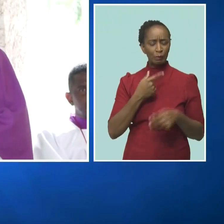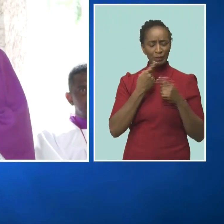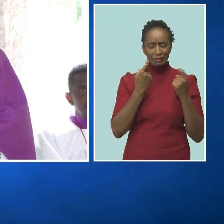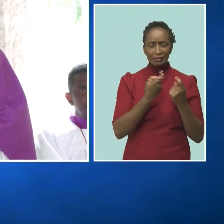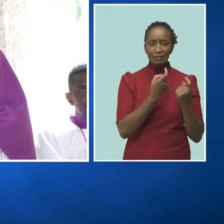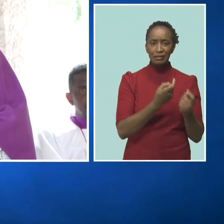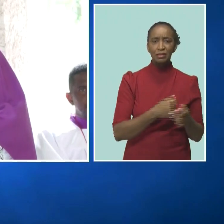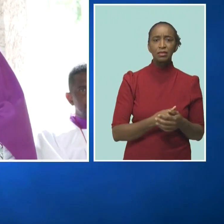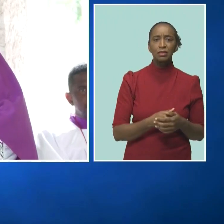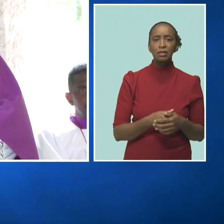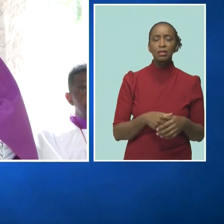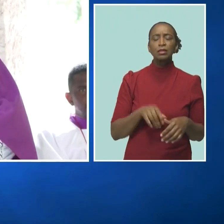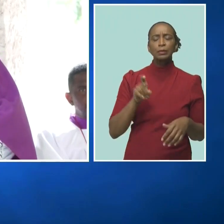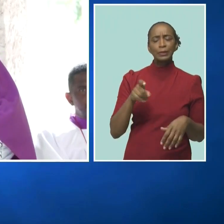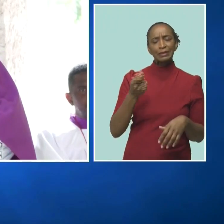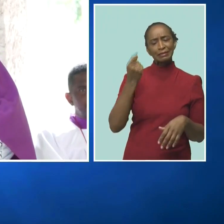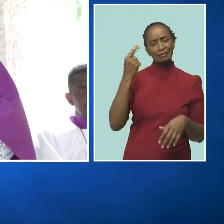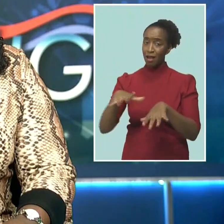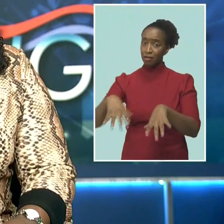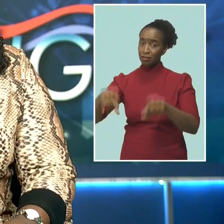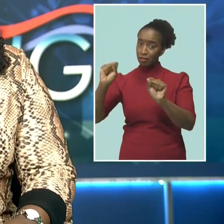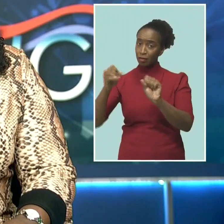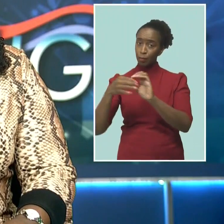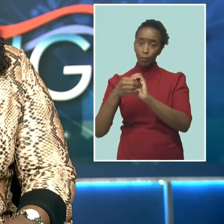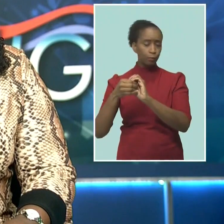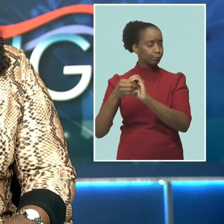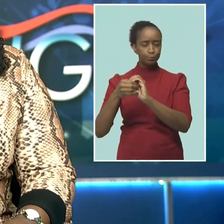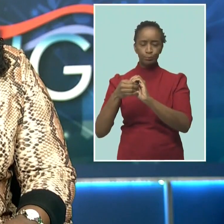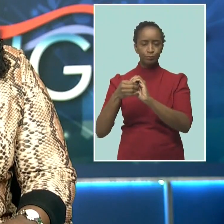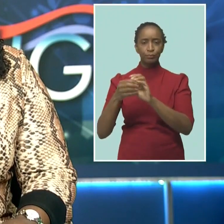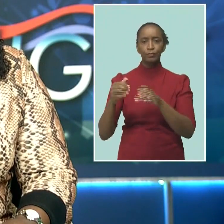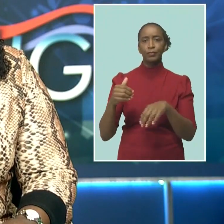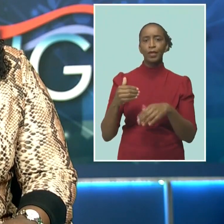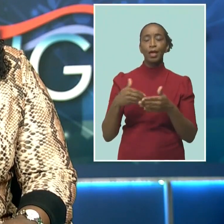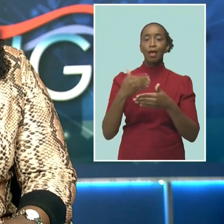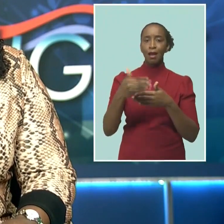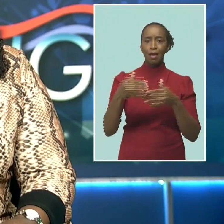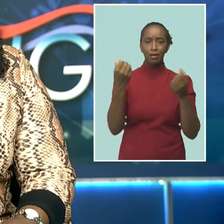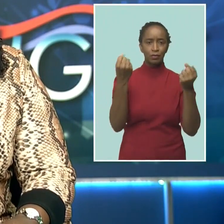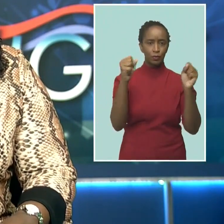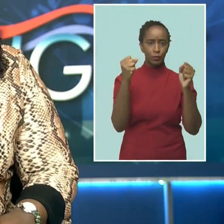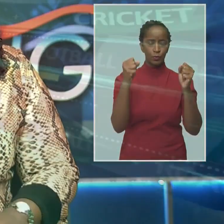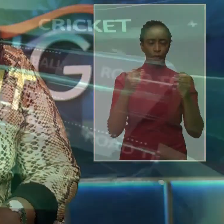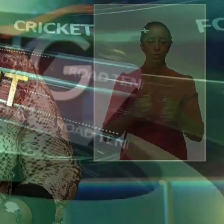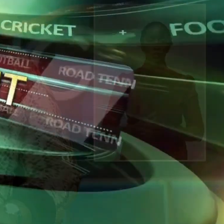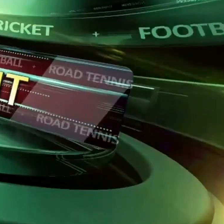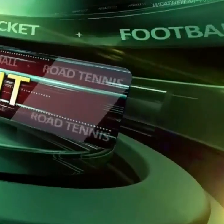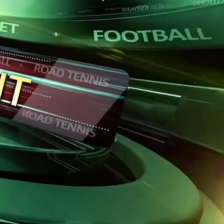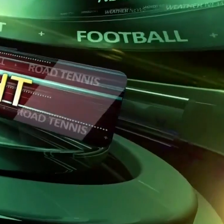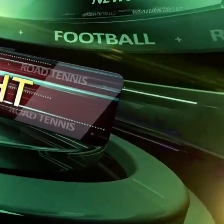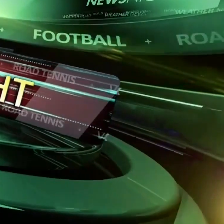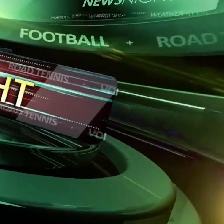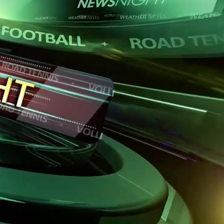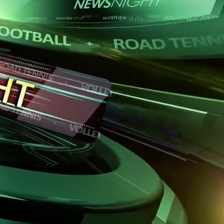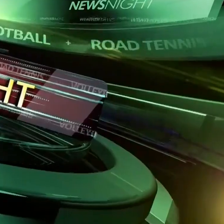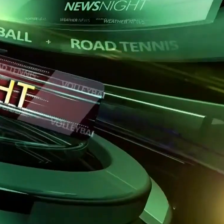of doing wrong. Sports is just ahead with Anne-Marie Burke.